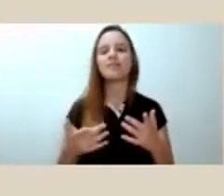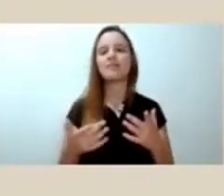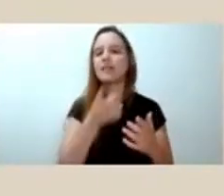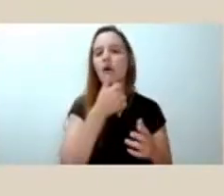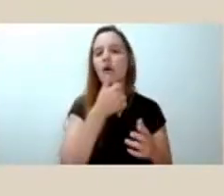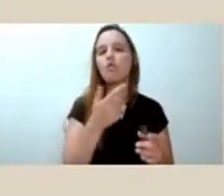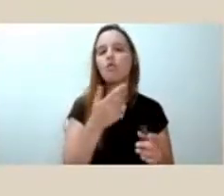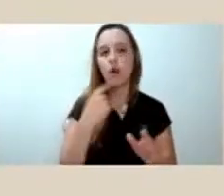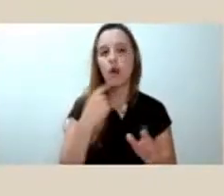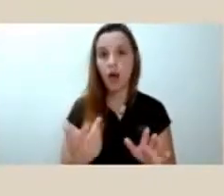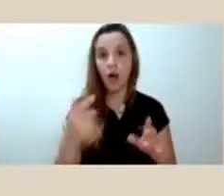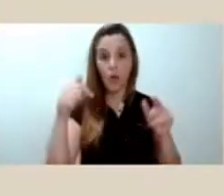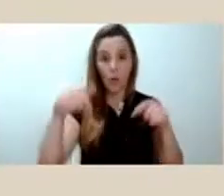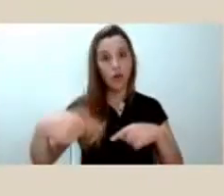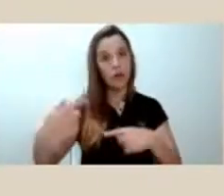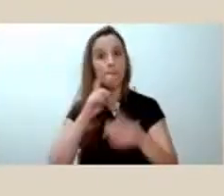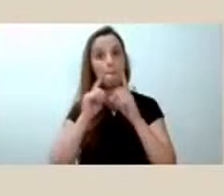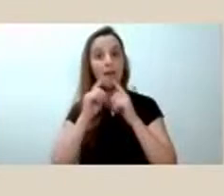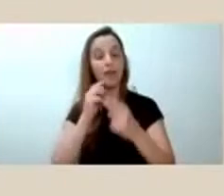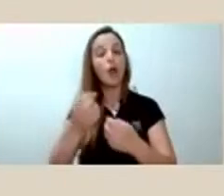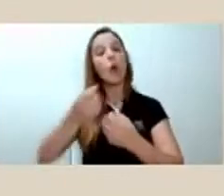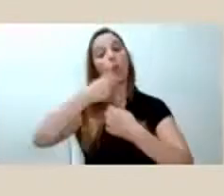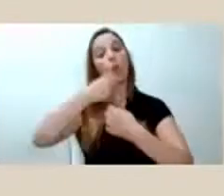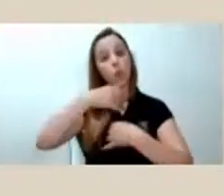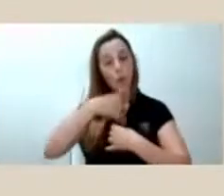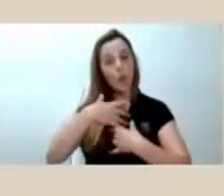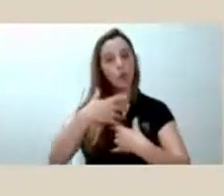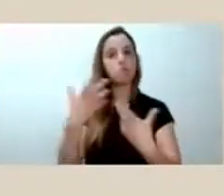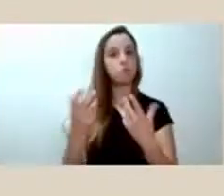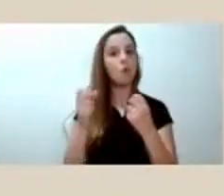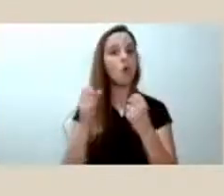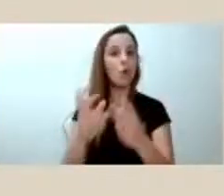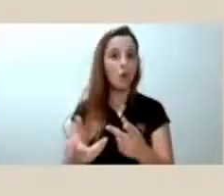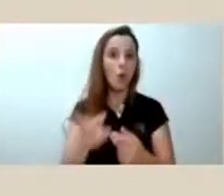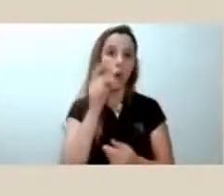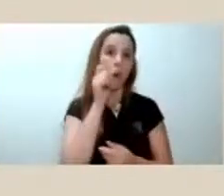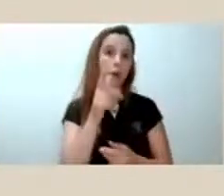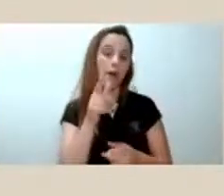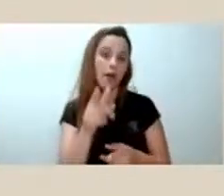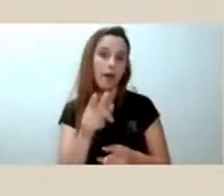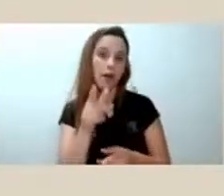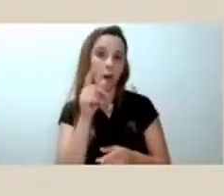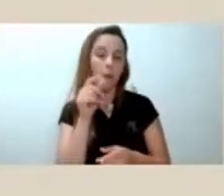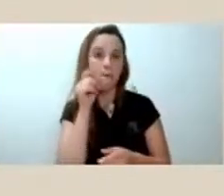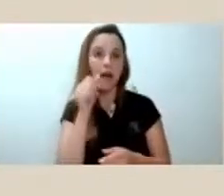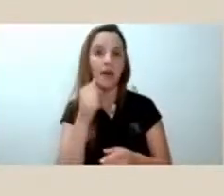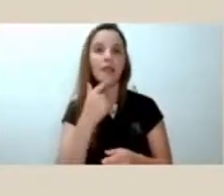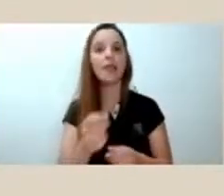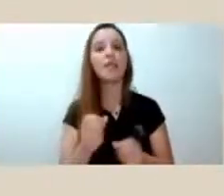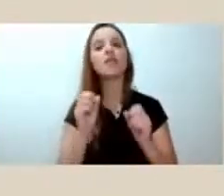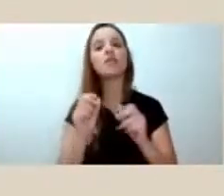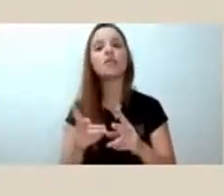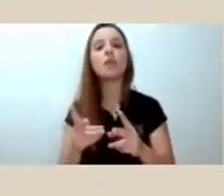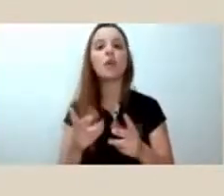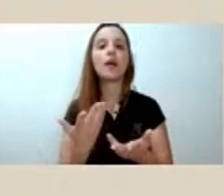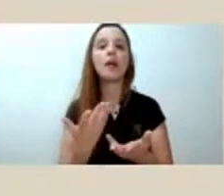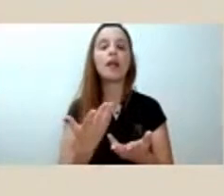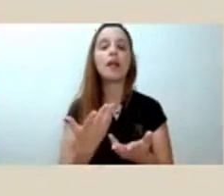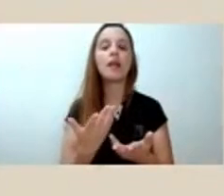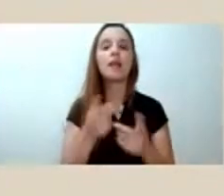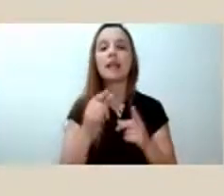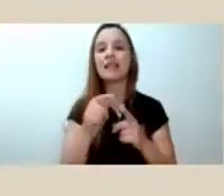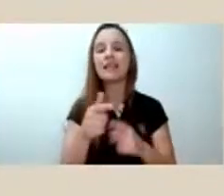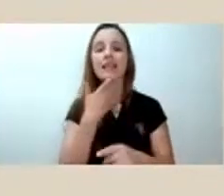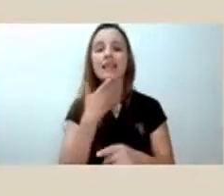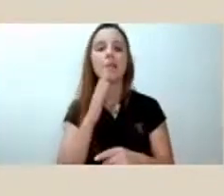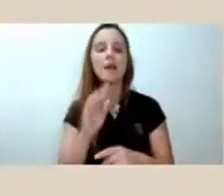a joke to me, okay? So it's a concerned father, and the concerned father is saying, if all the friends of your son jump off a